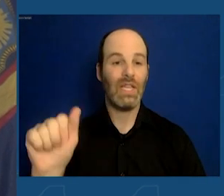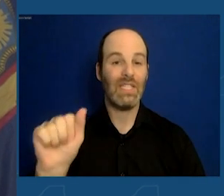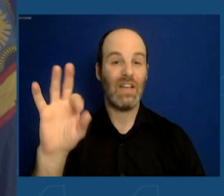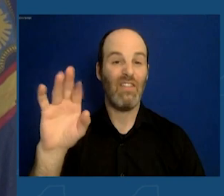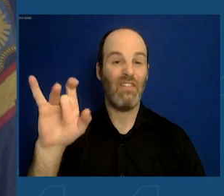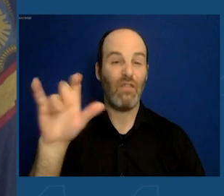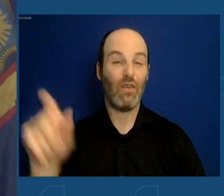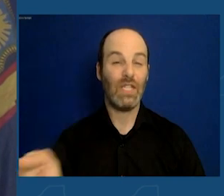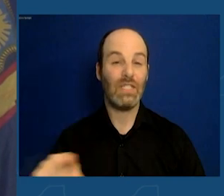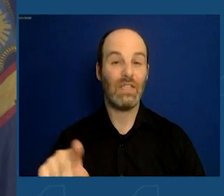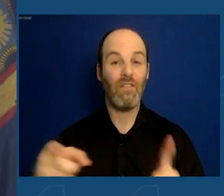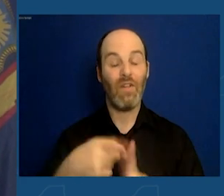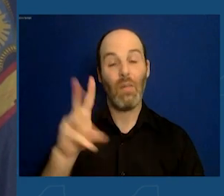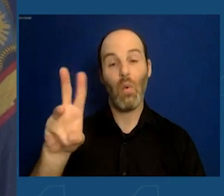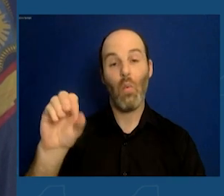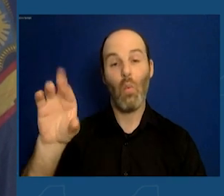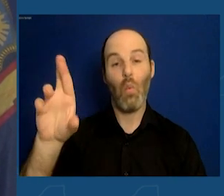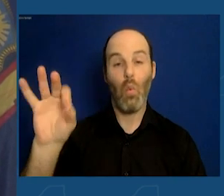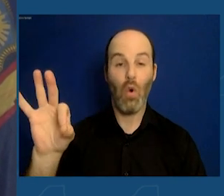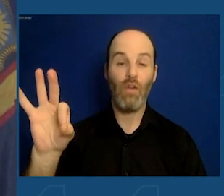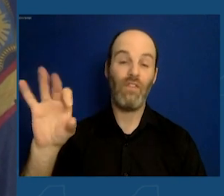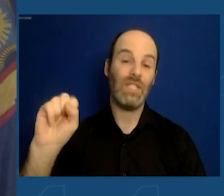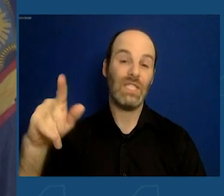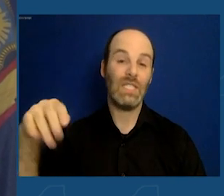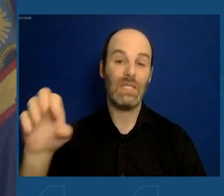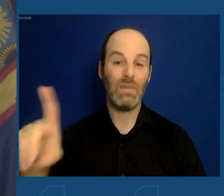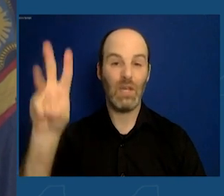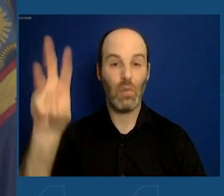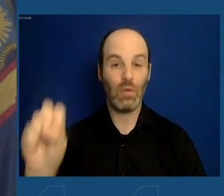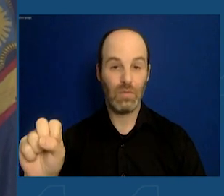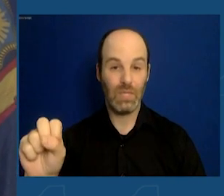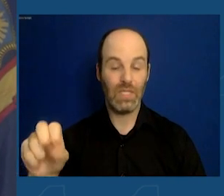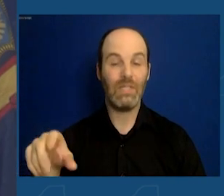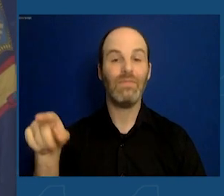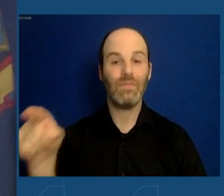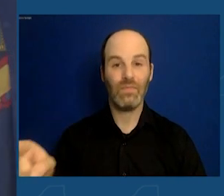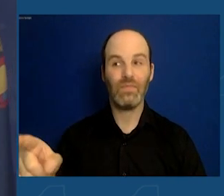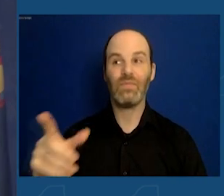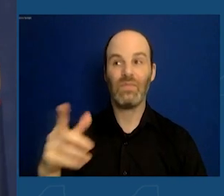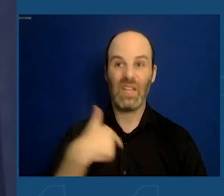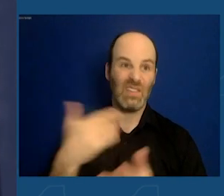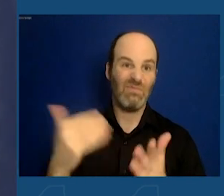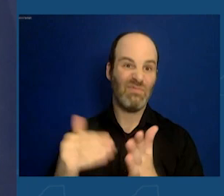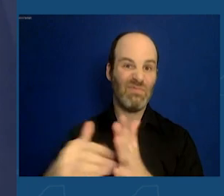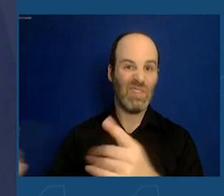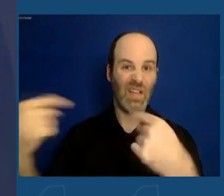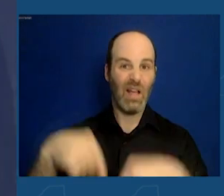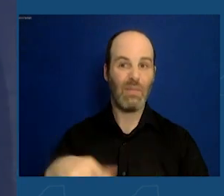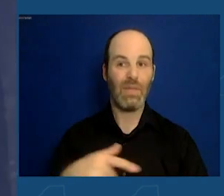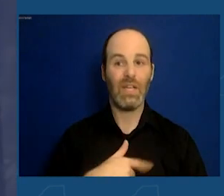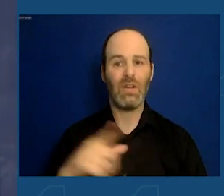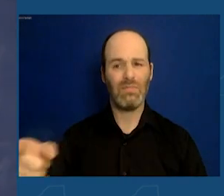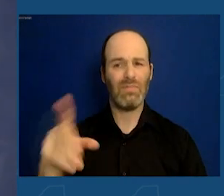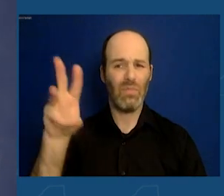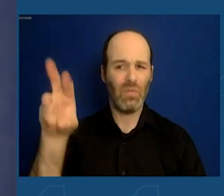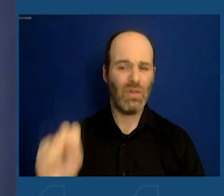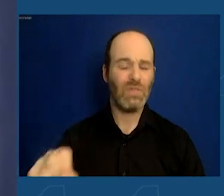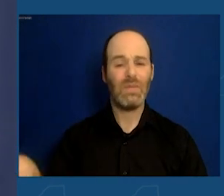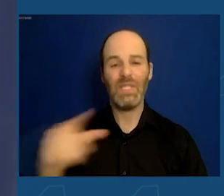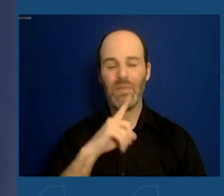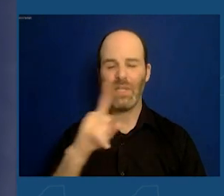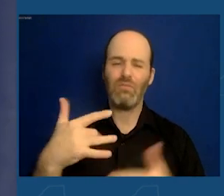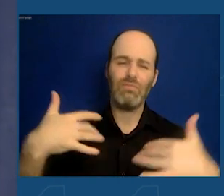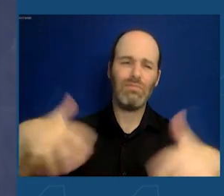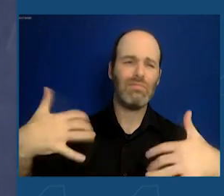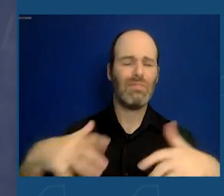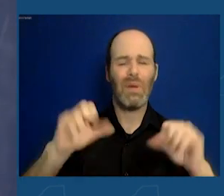Wolfspeed, who's a frequent visitor here. And Wolfspeed has been a tremendous strategic partner who's not